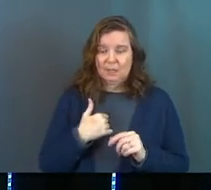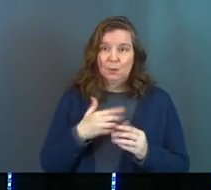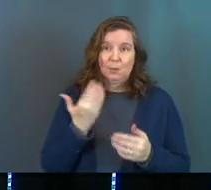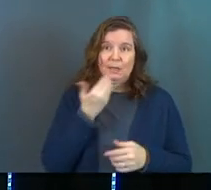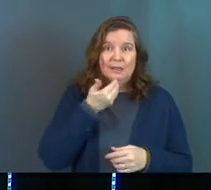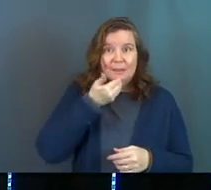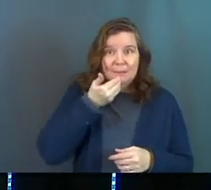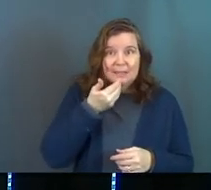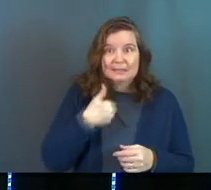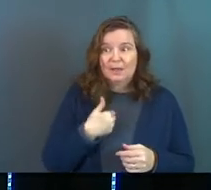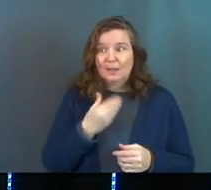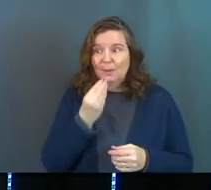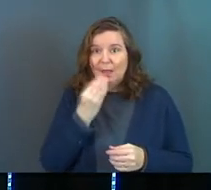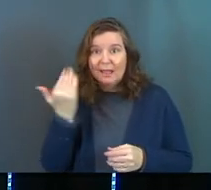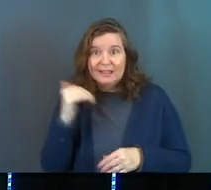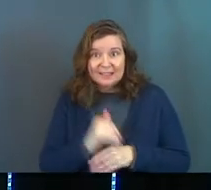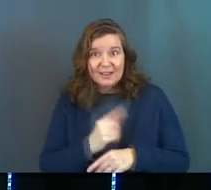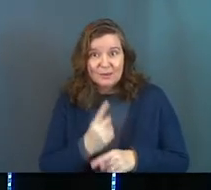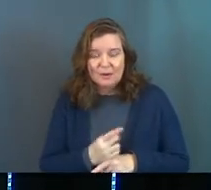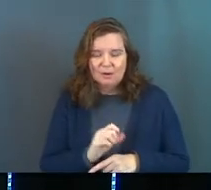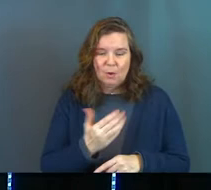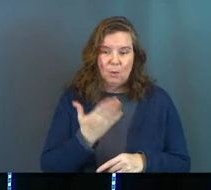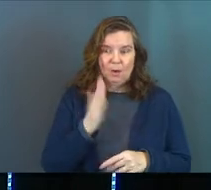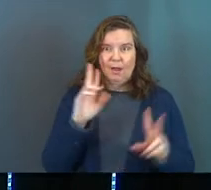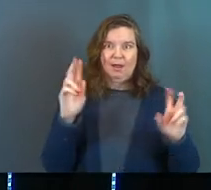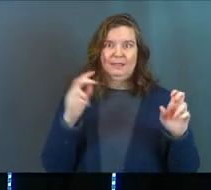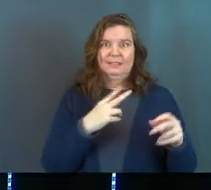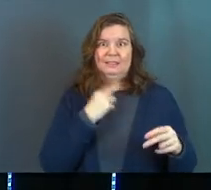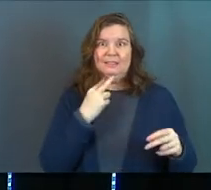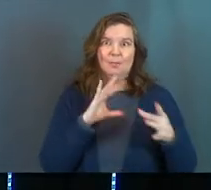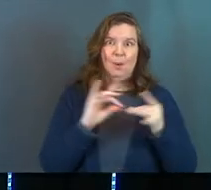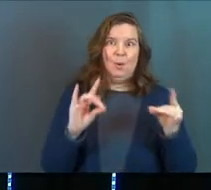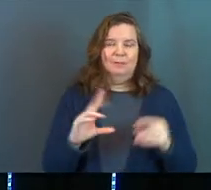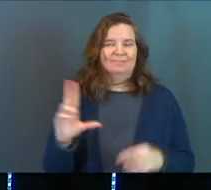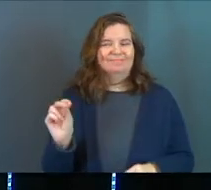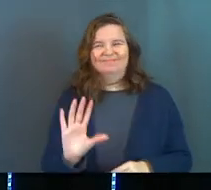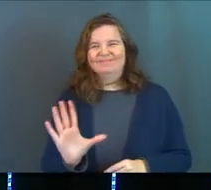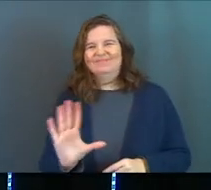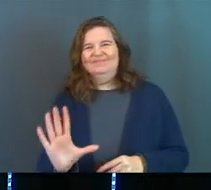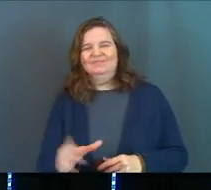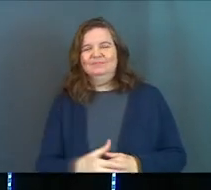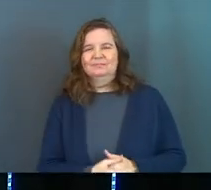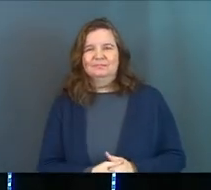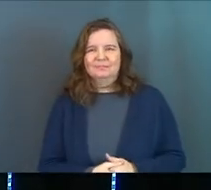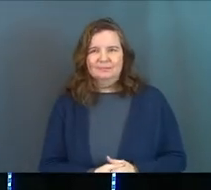the pizza we ate last night, right? Oh, God spoke. No.